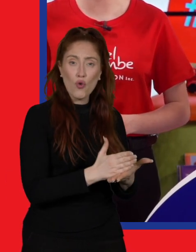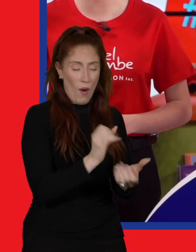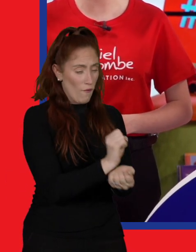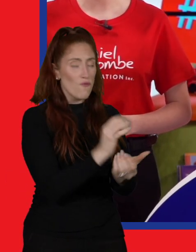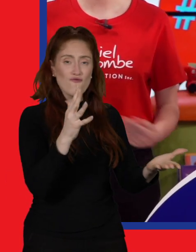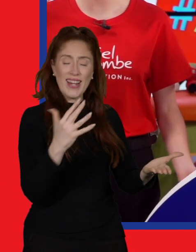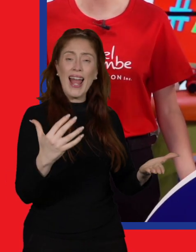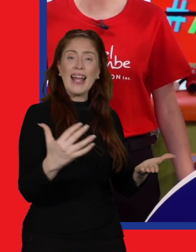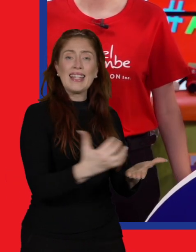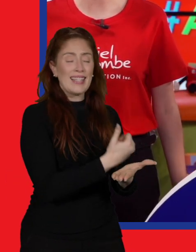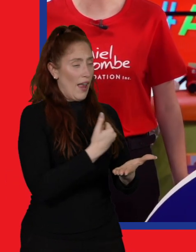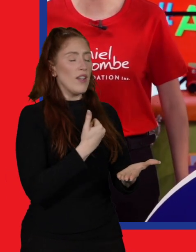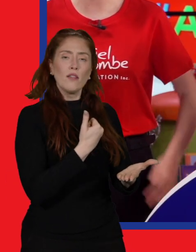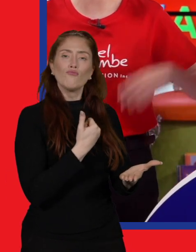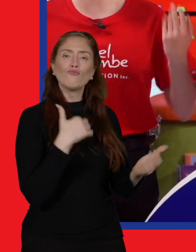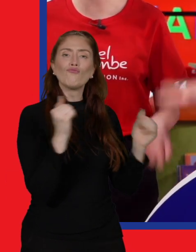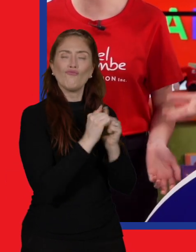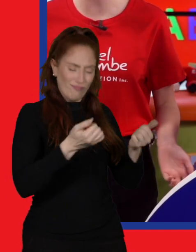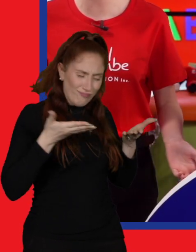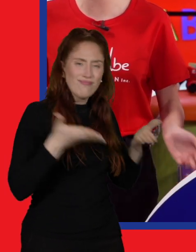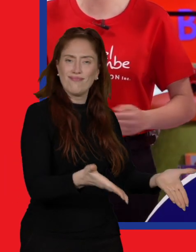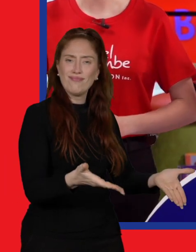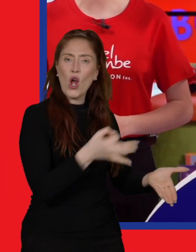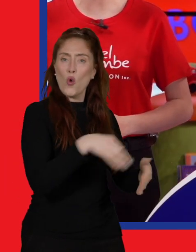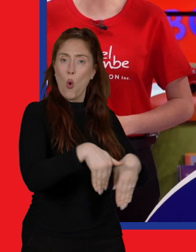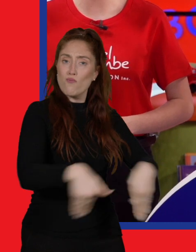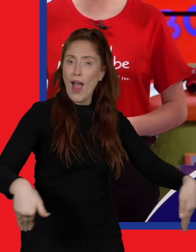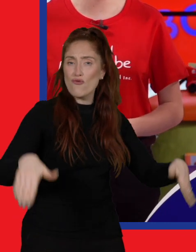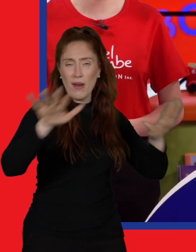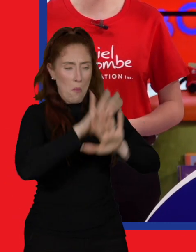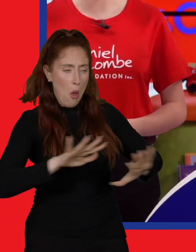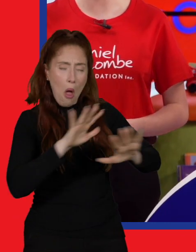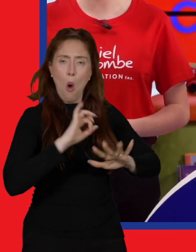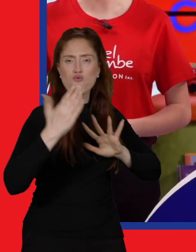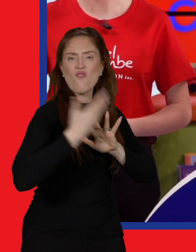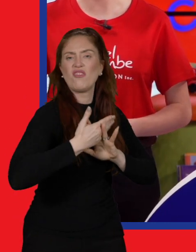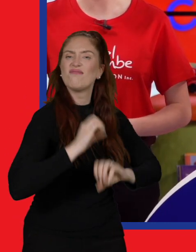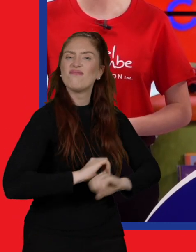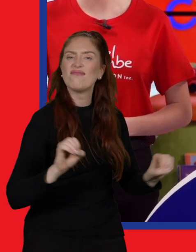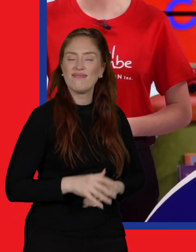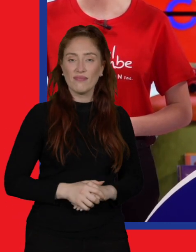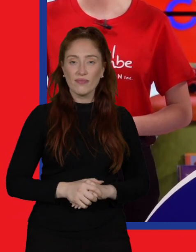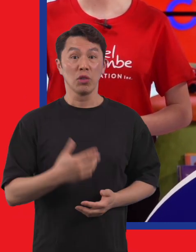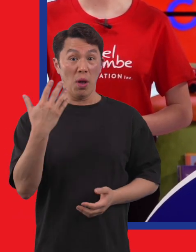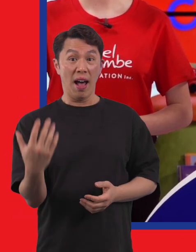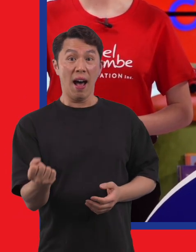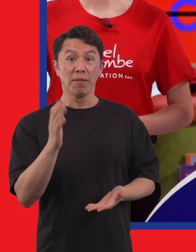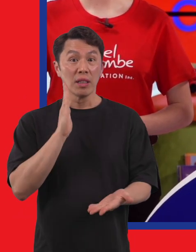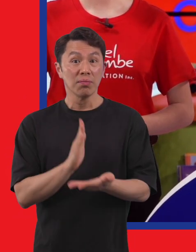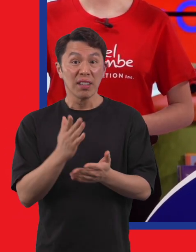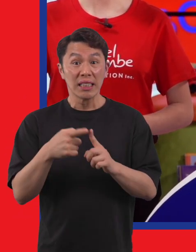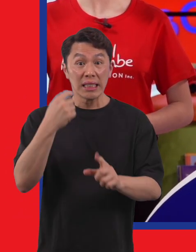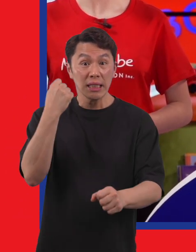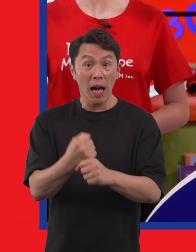been truly, freely, clearly and wholeheartedly given without any boundary being blurred or crossed. We'll explore some